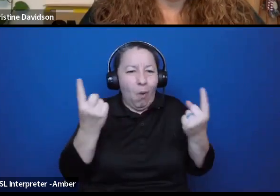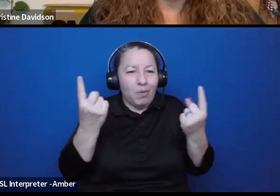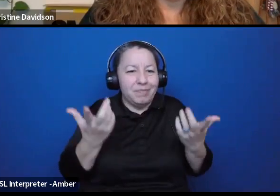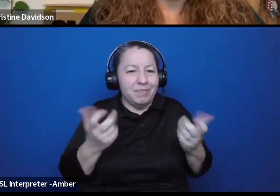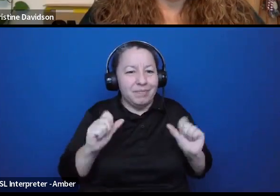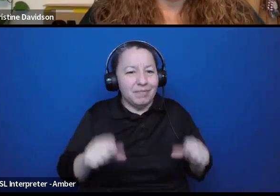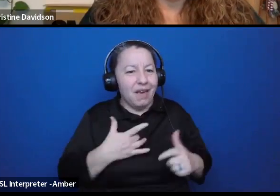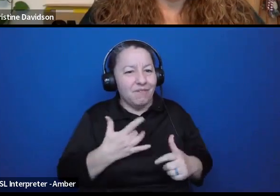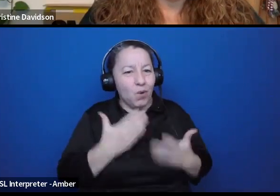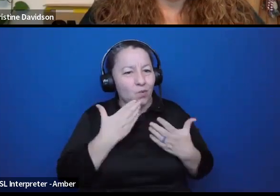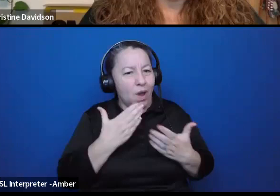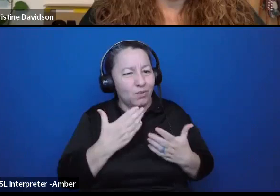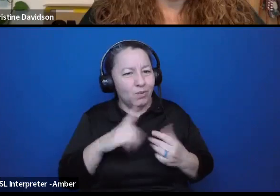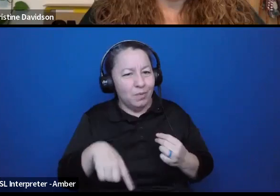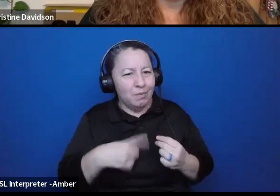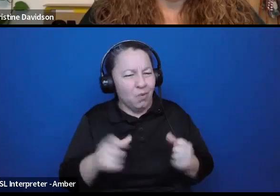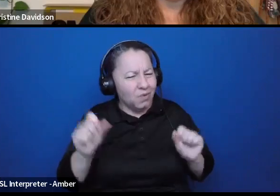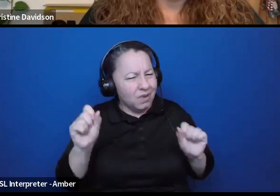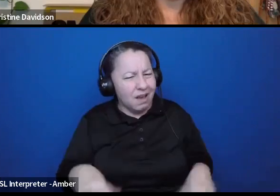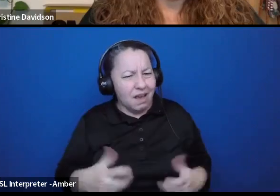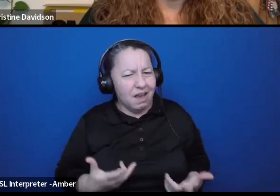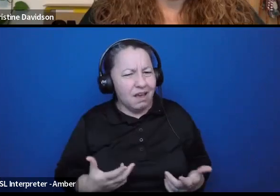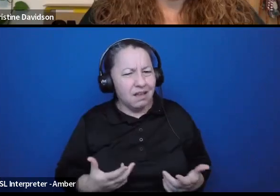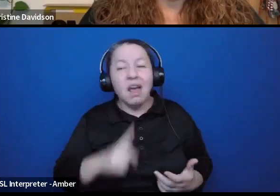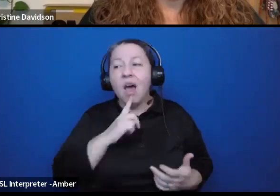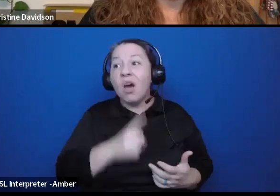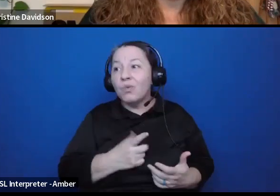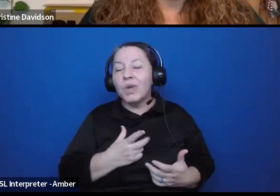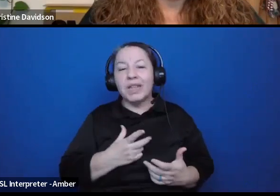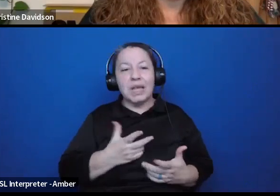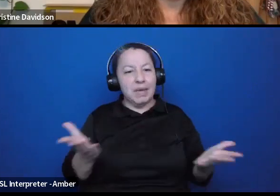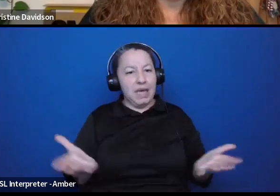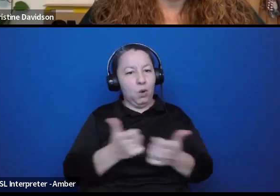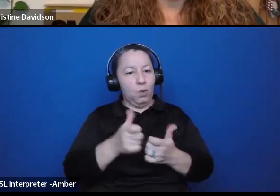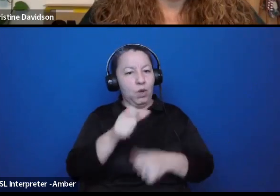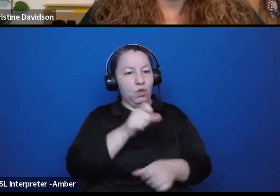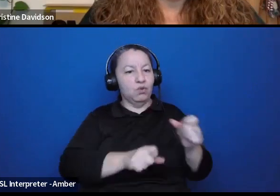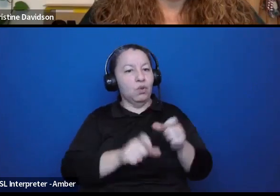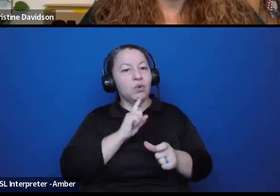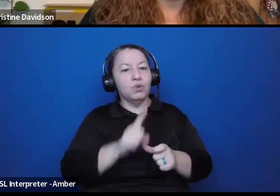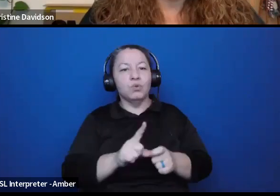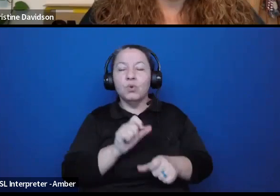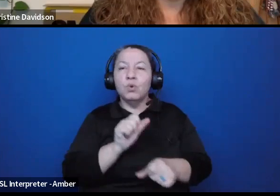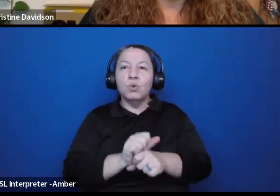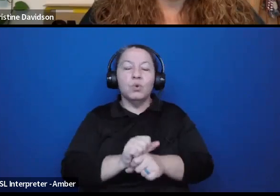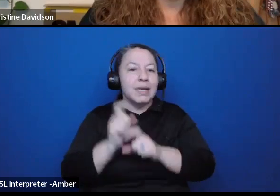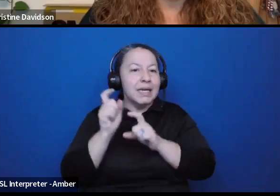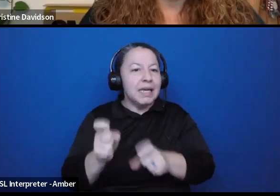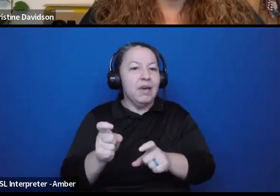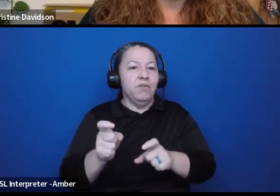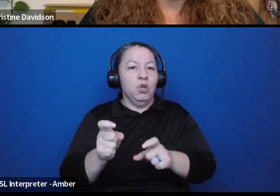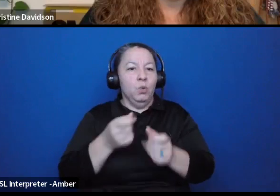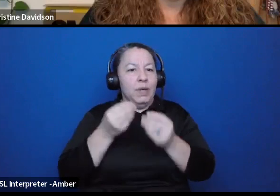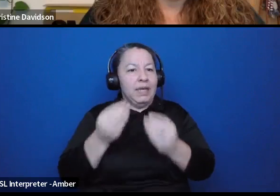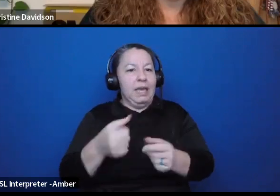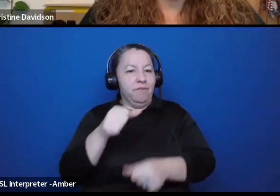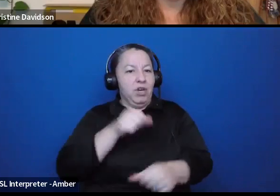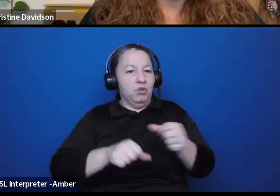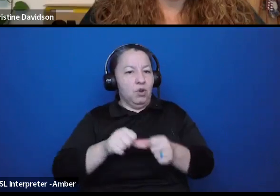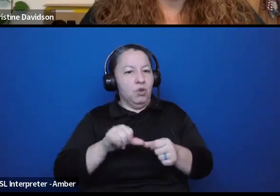and to really be present with each other, I think is a gift that we also give to each other, is our presence.